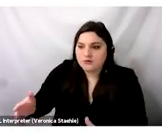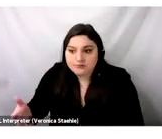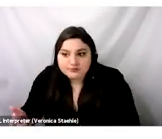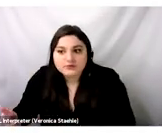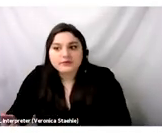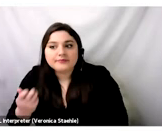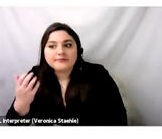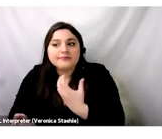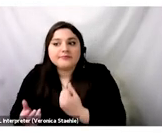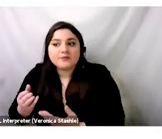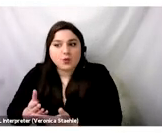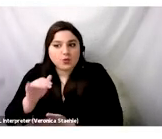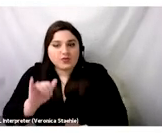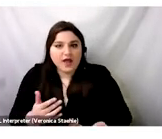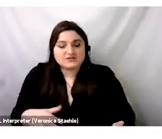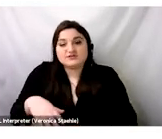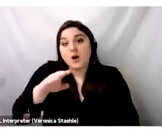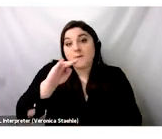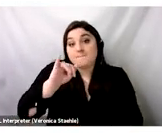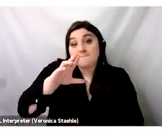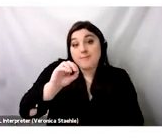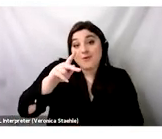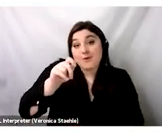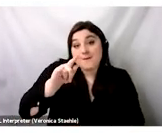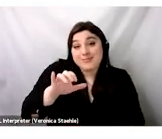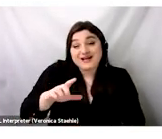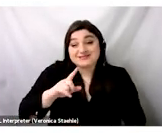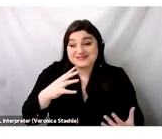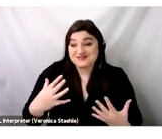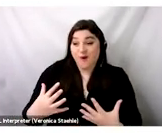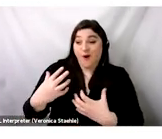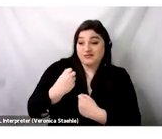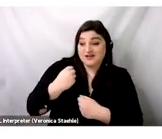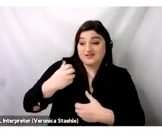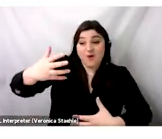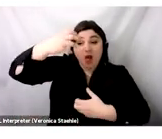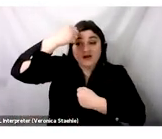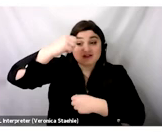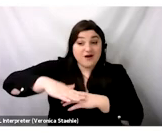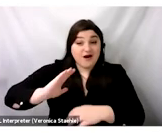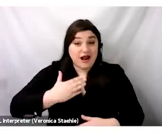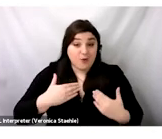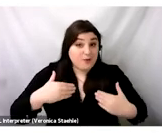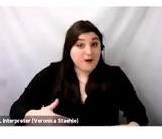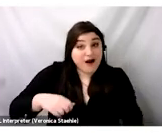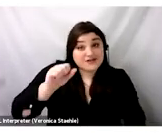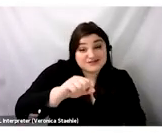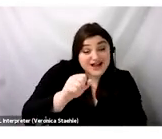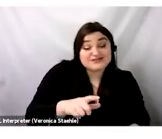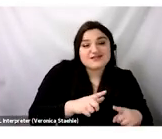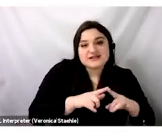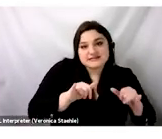I think talking about like microplastics colonizing our bodies is one thing, and really in general, they're